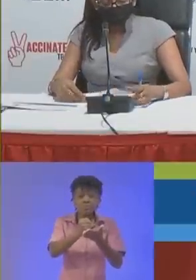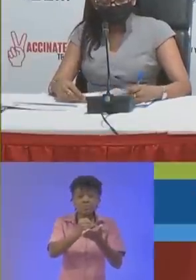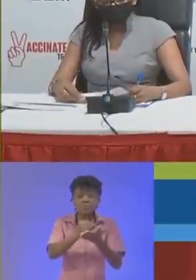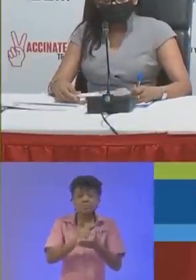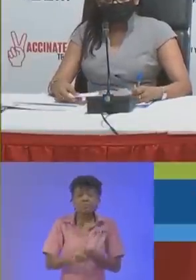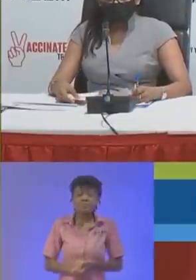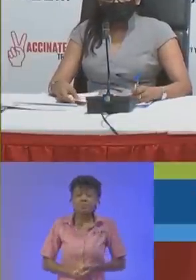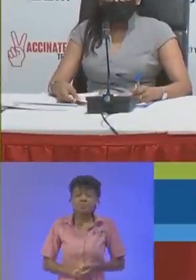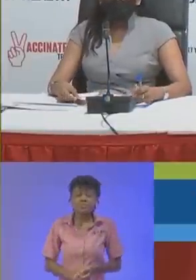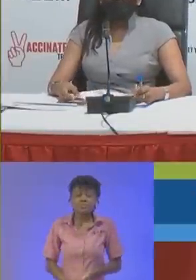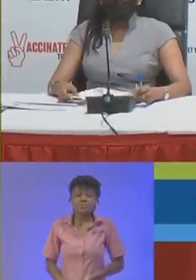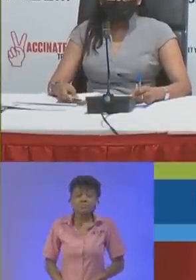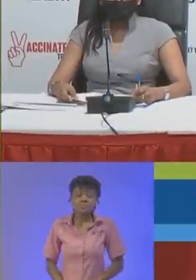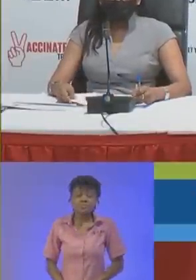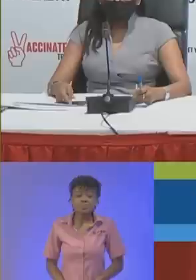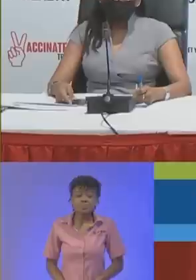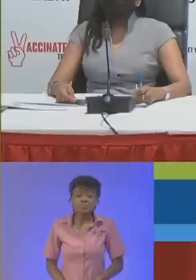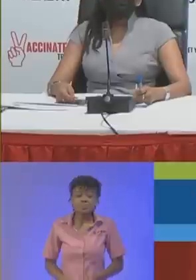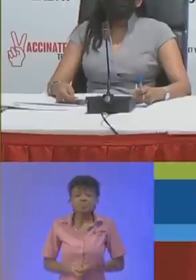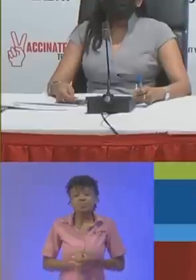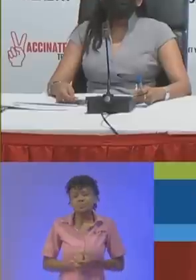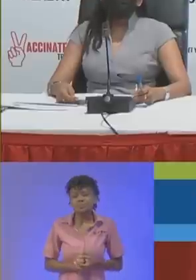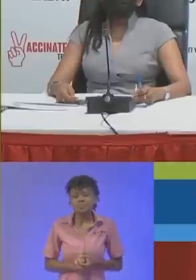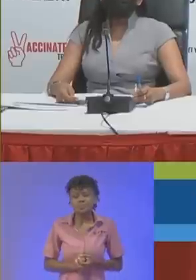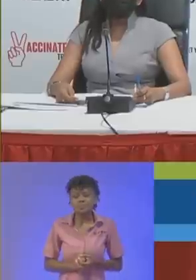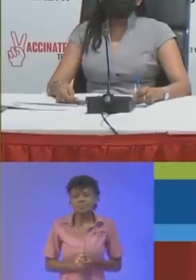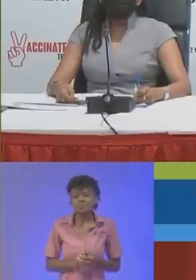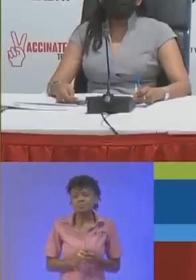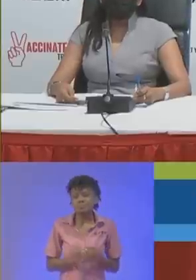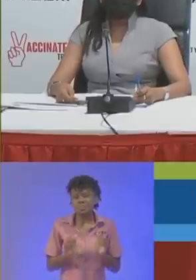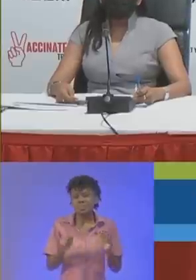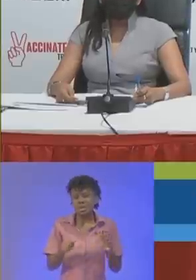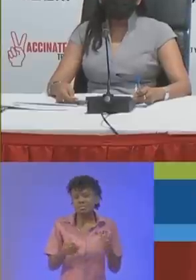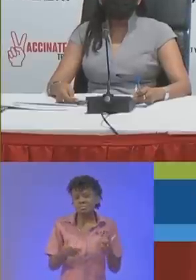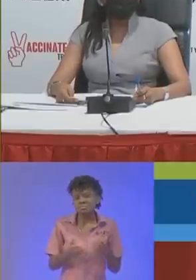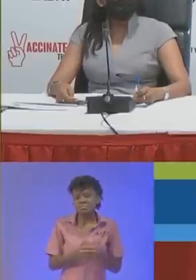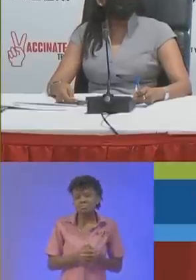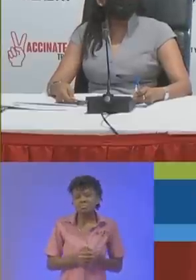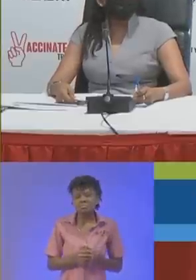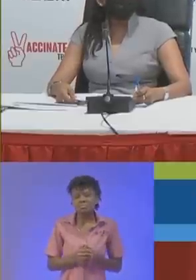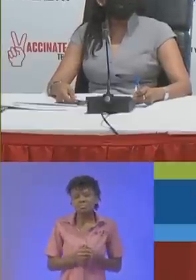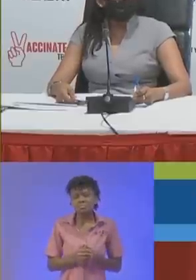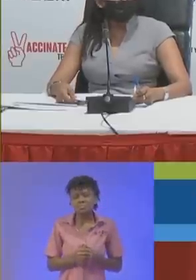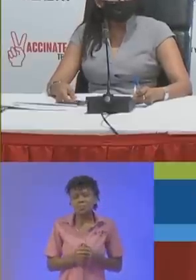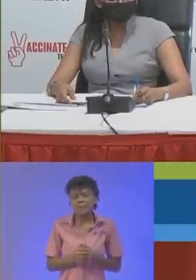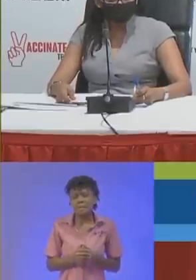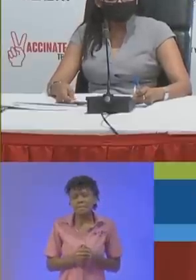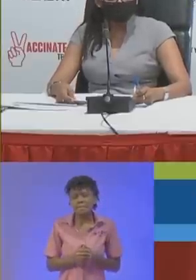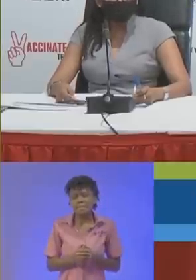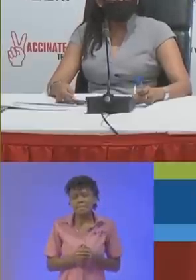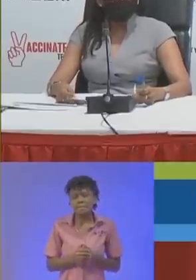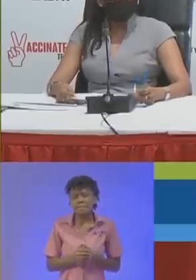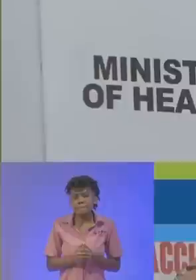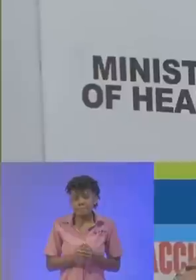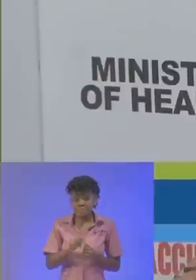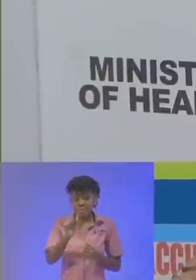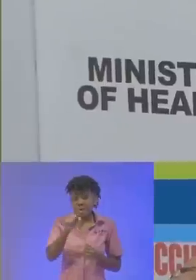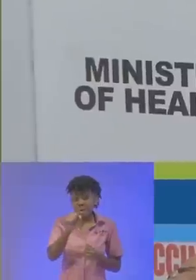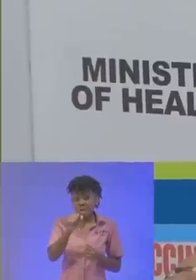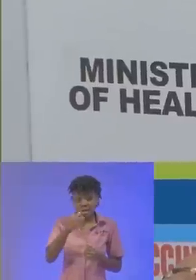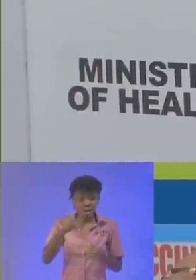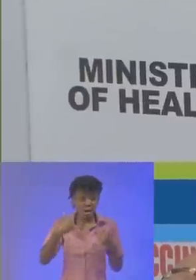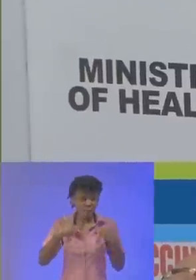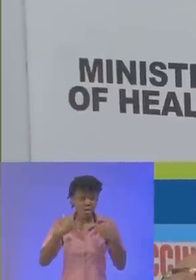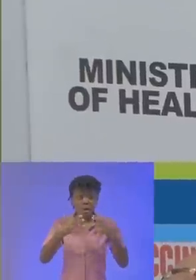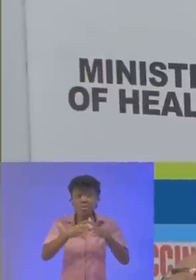Thank you, Dr. Richards. And with respect to, yes, we do have quite a number of Pfizer vaccines in stock currently.